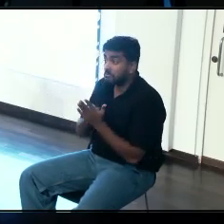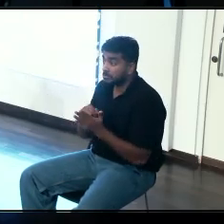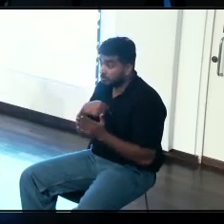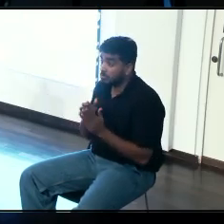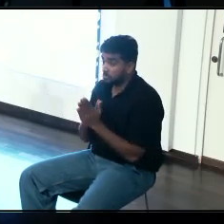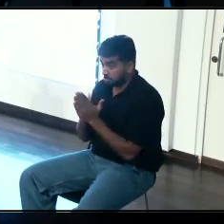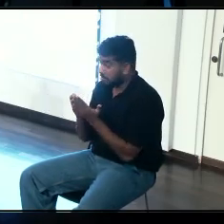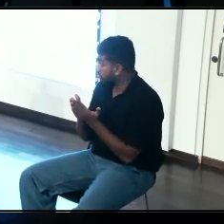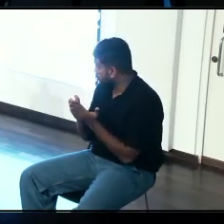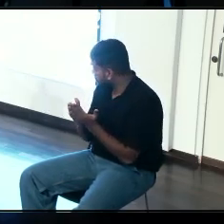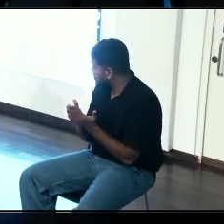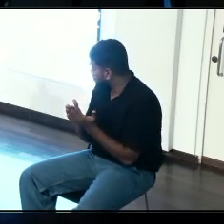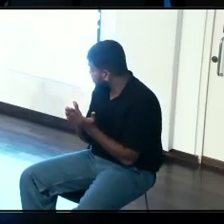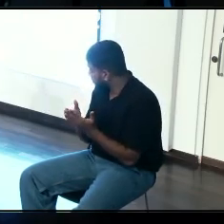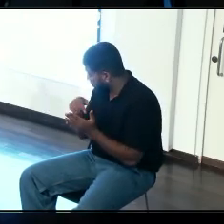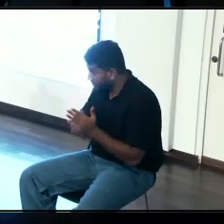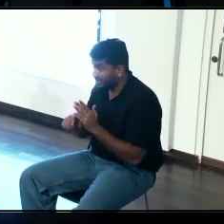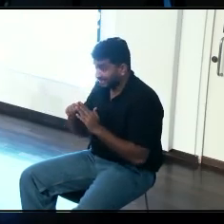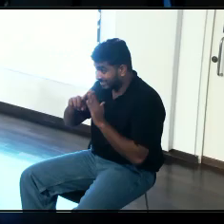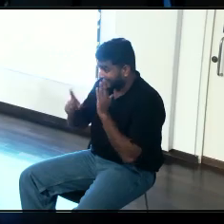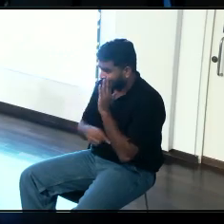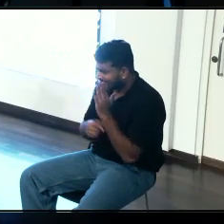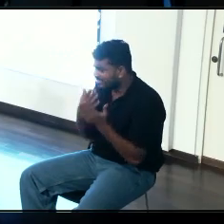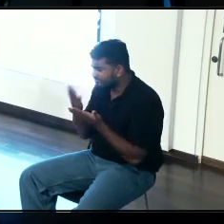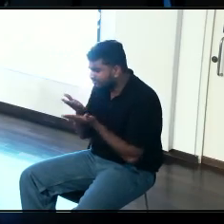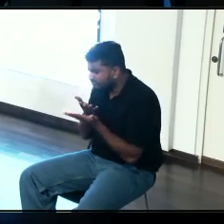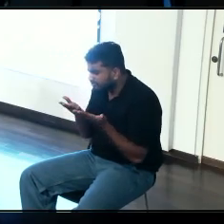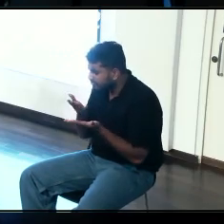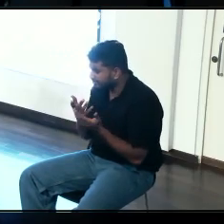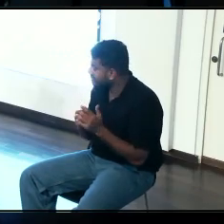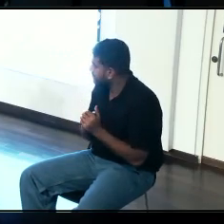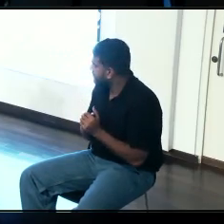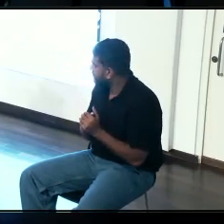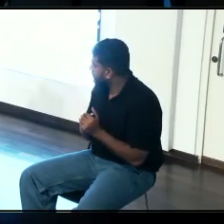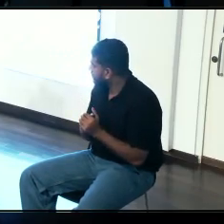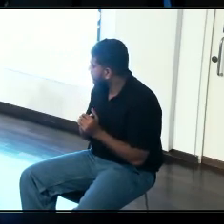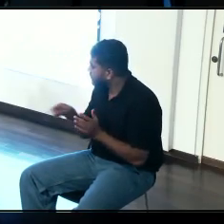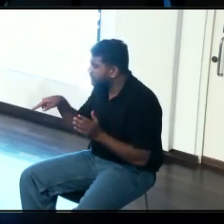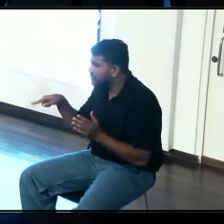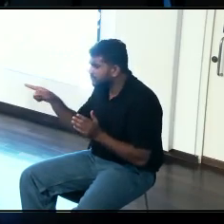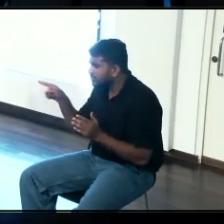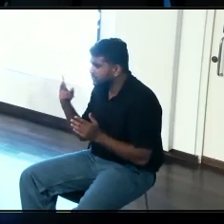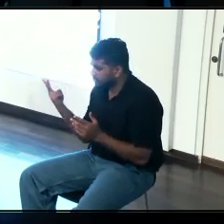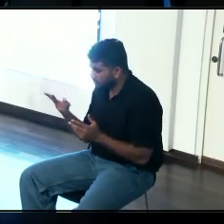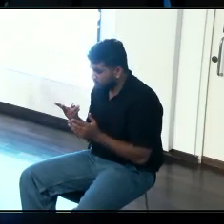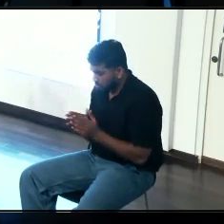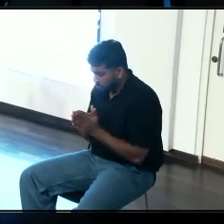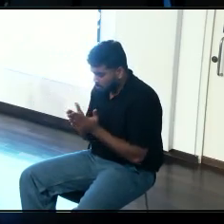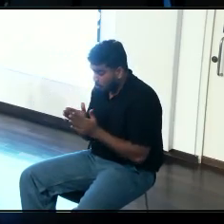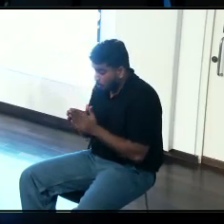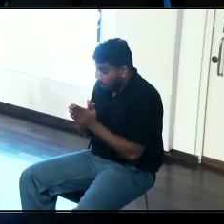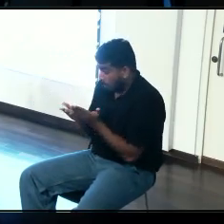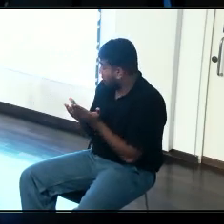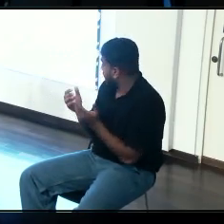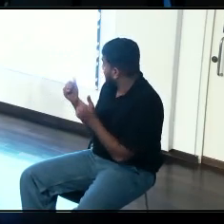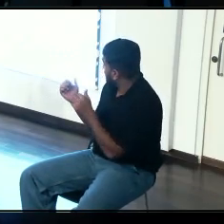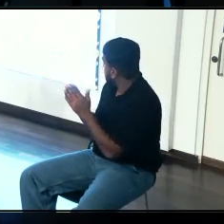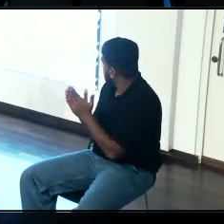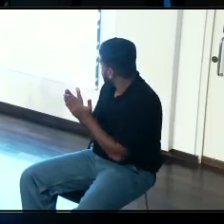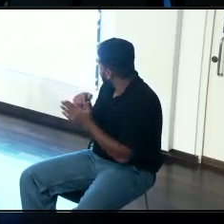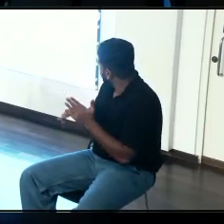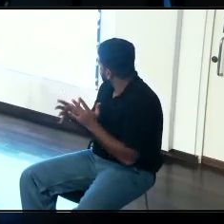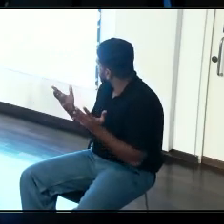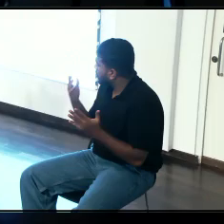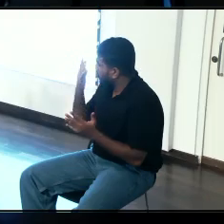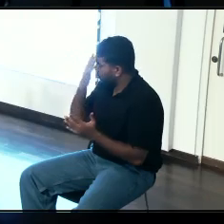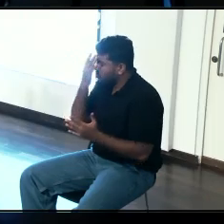the end of the evening we can come to that a bit. What was pushing both of you over the edge with this project? Like,